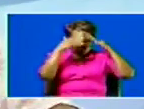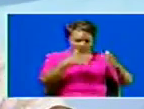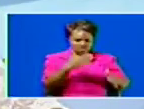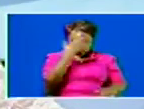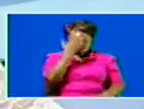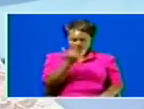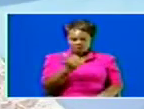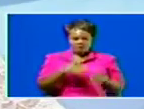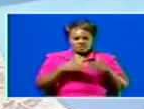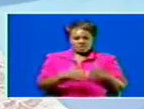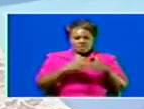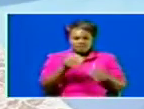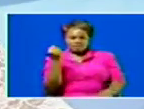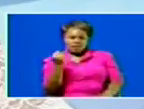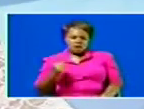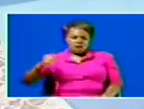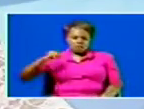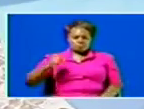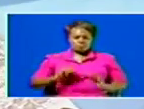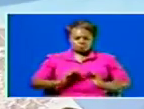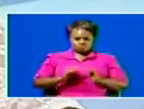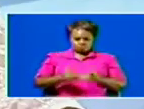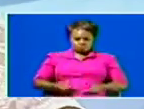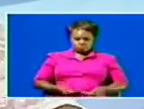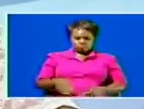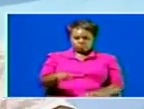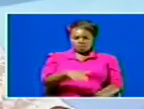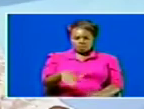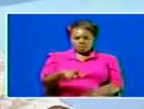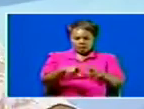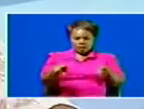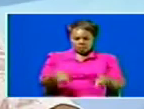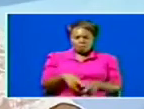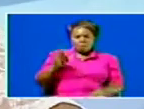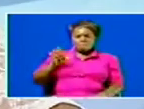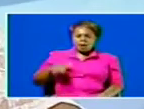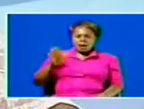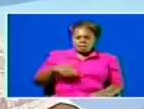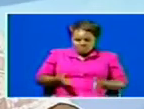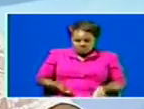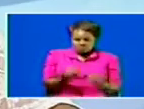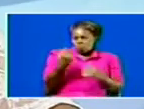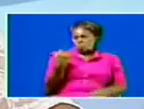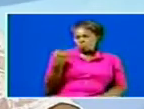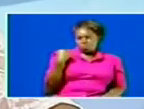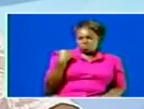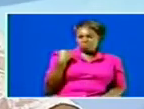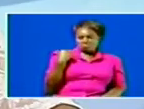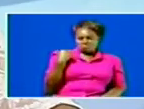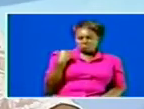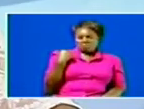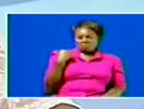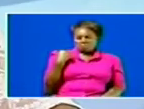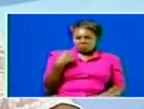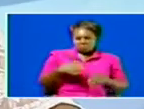alleged sexual harassment taking place in the maternity corridors. There are reports that mothers who have just given birth are being